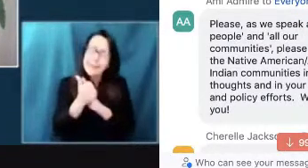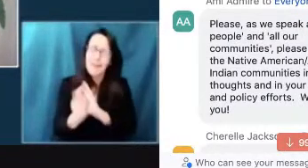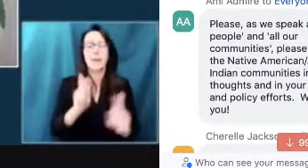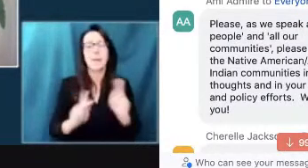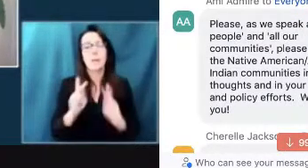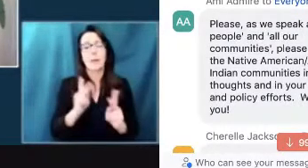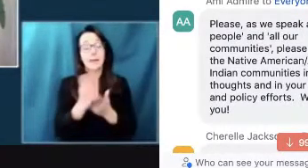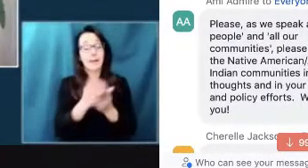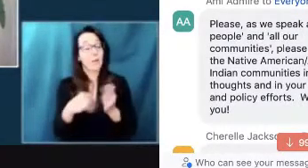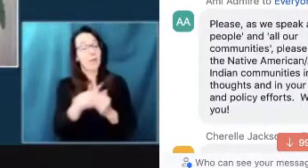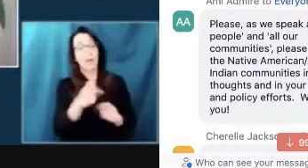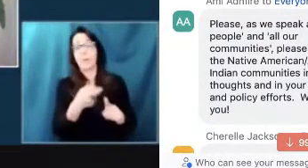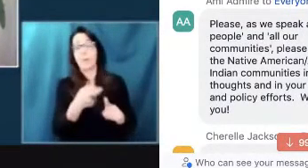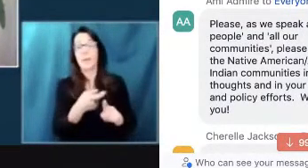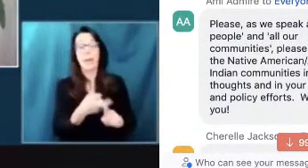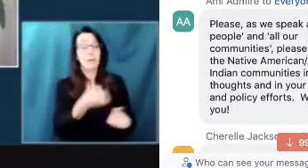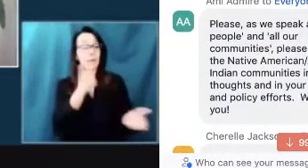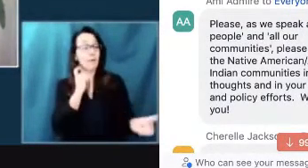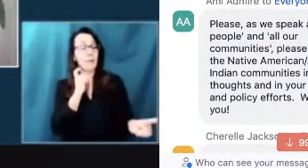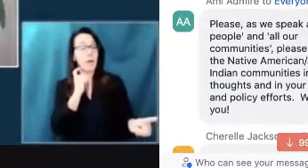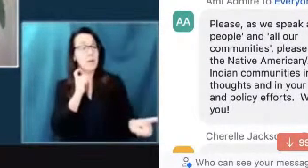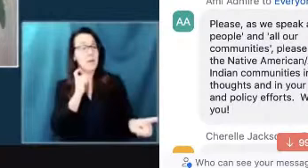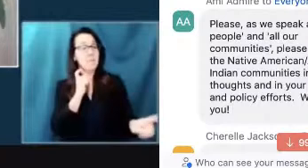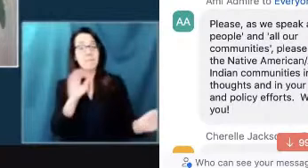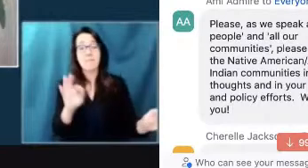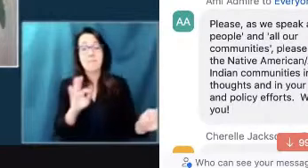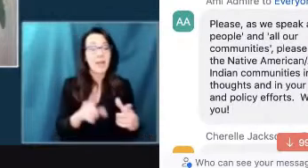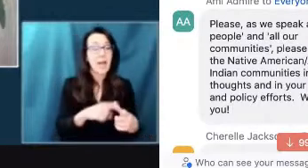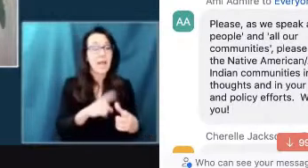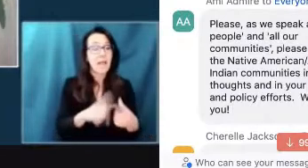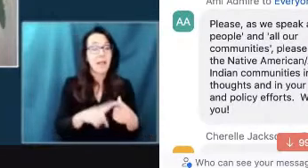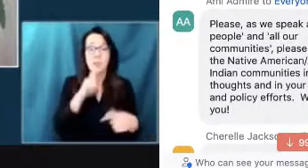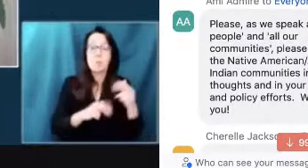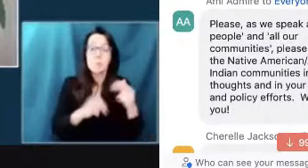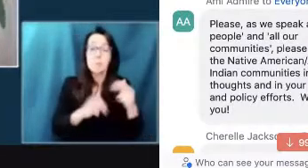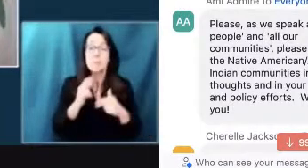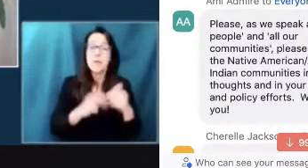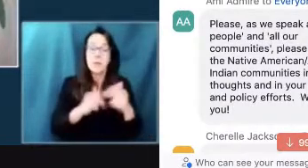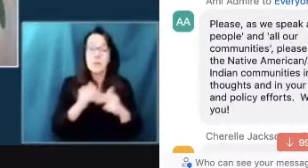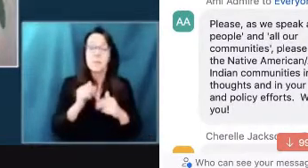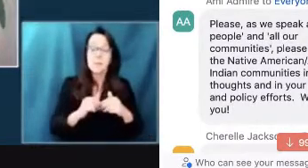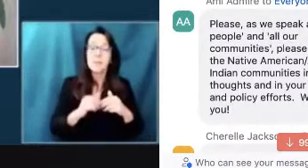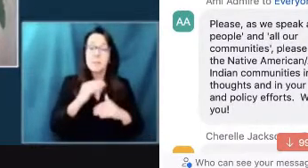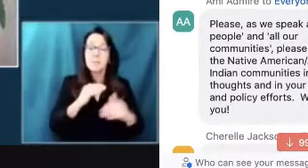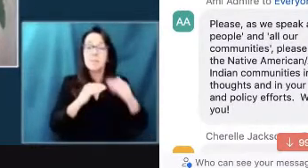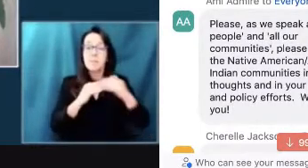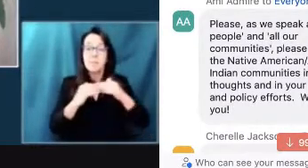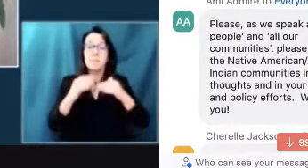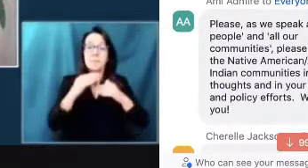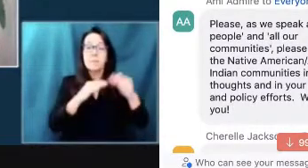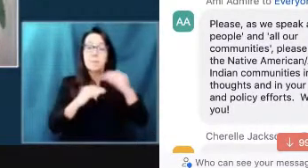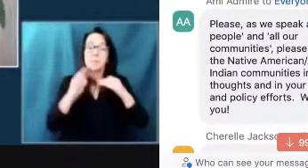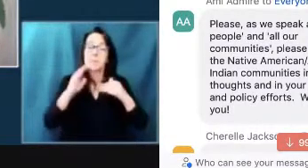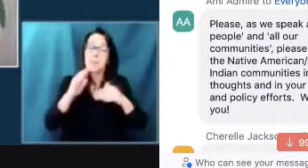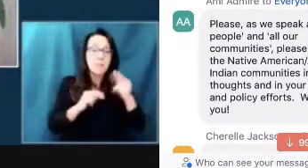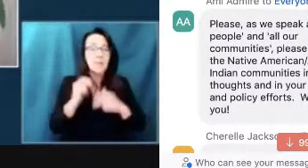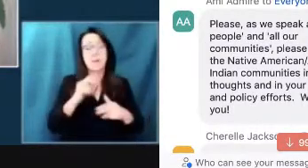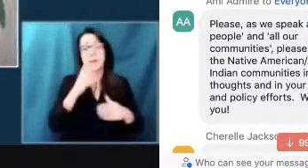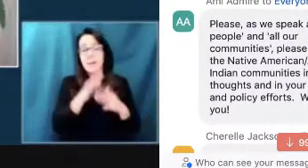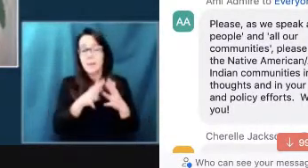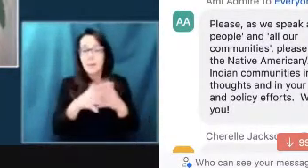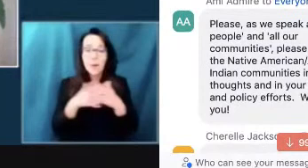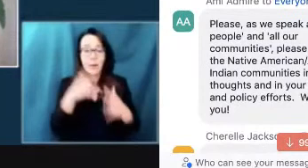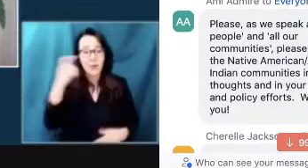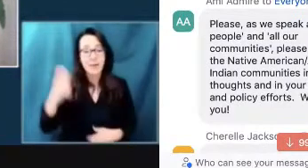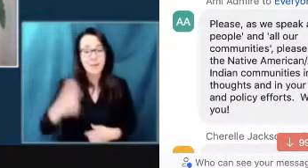little and ultimately achieved the American dream. I know because my husband used to own a small business. It was